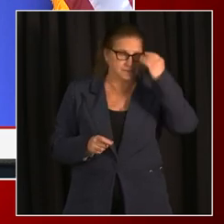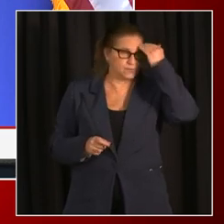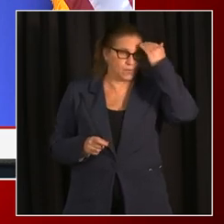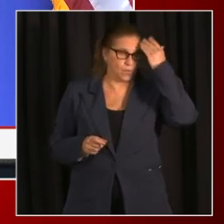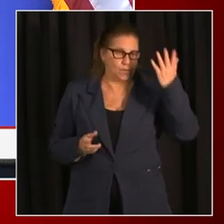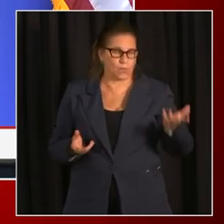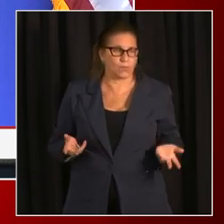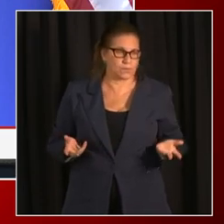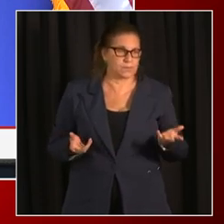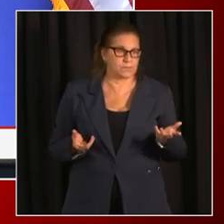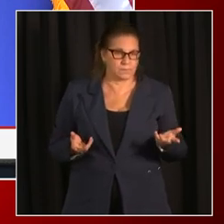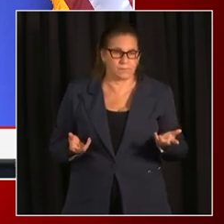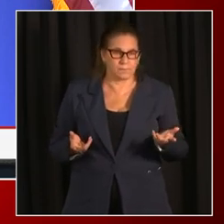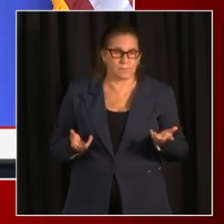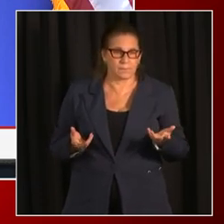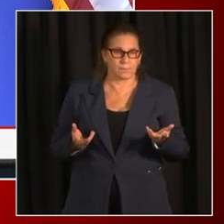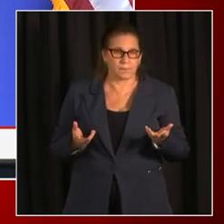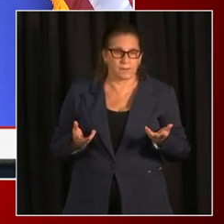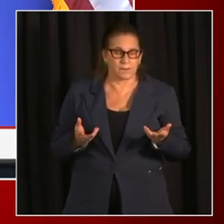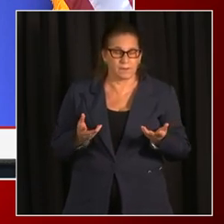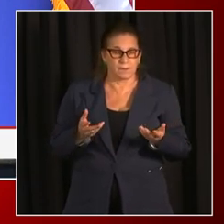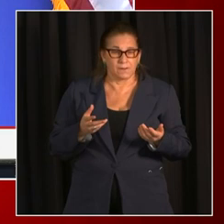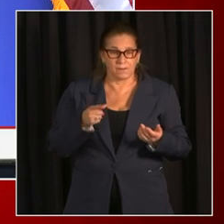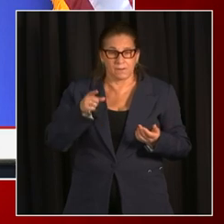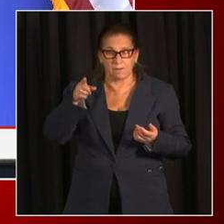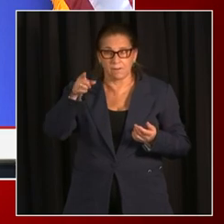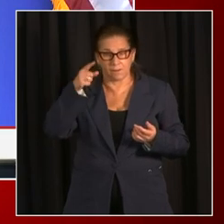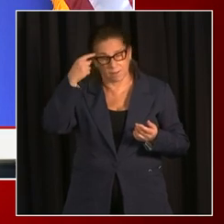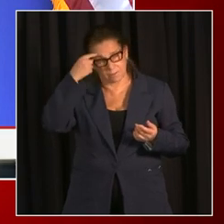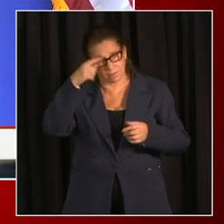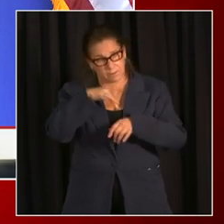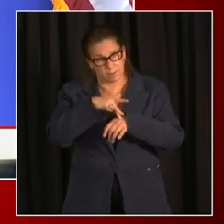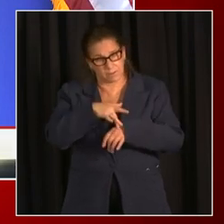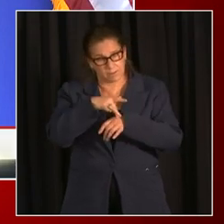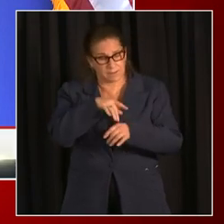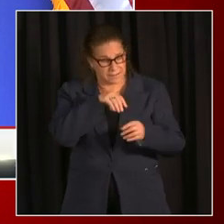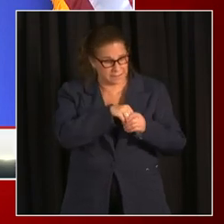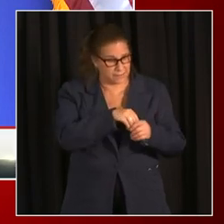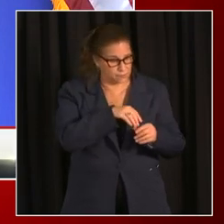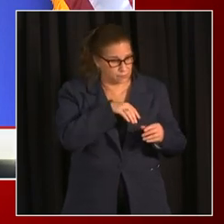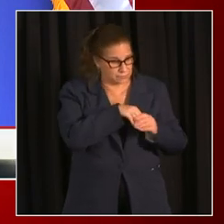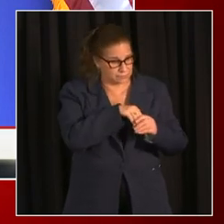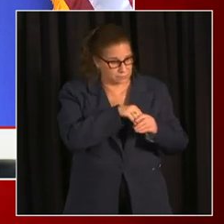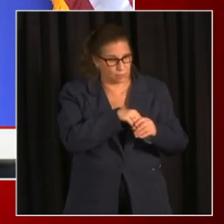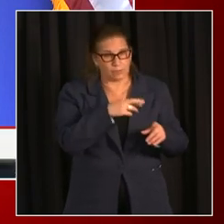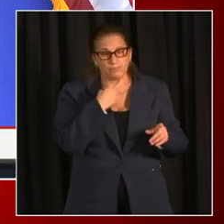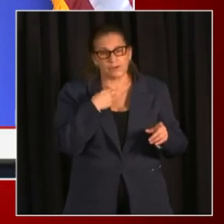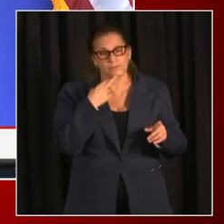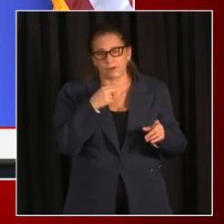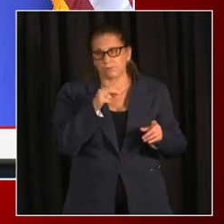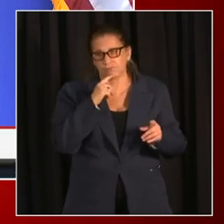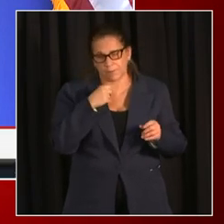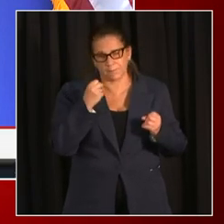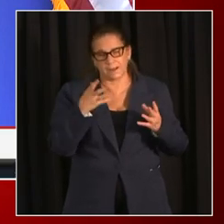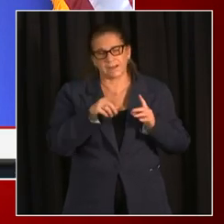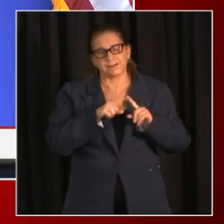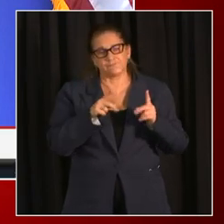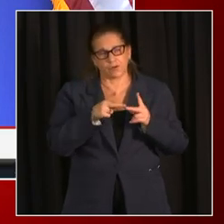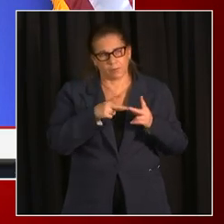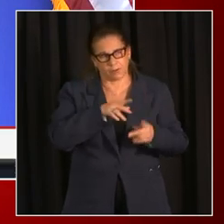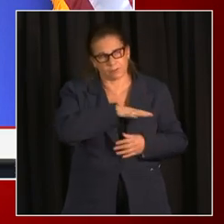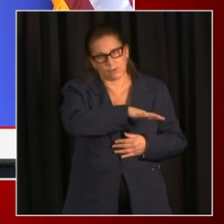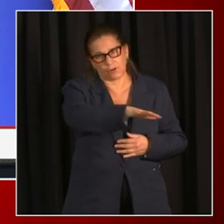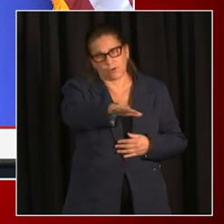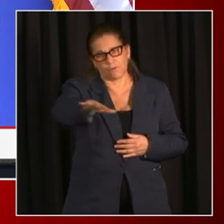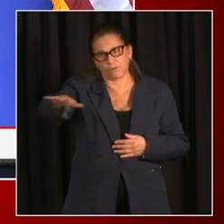a lot of clarity on the definitions. And the exposure that happens in those food retail establishments is very different.